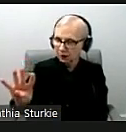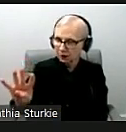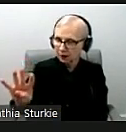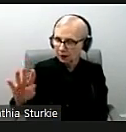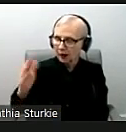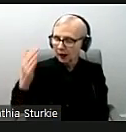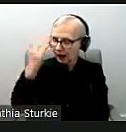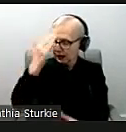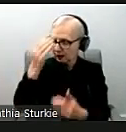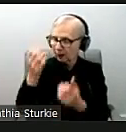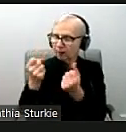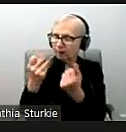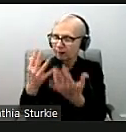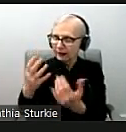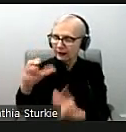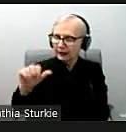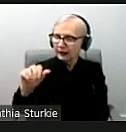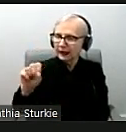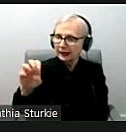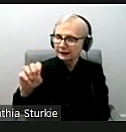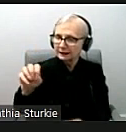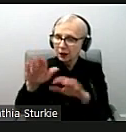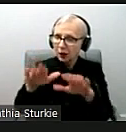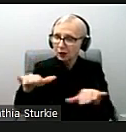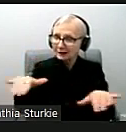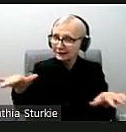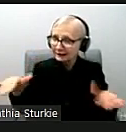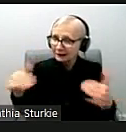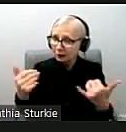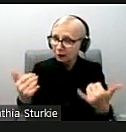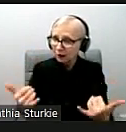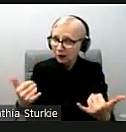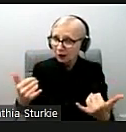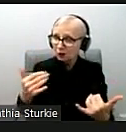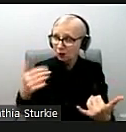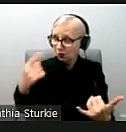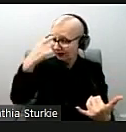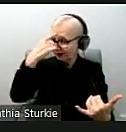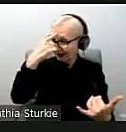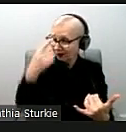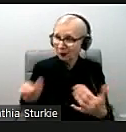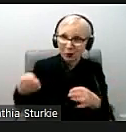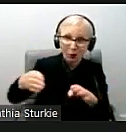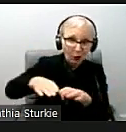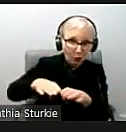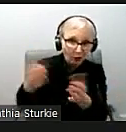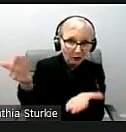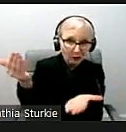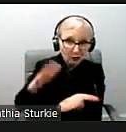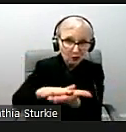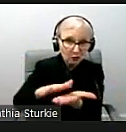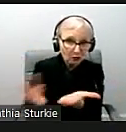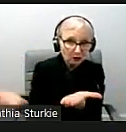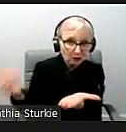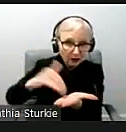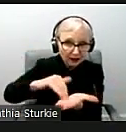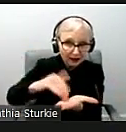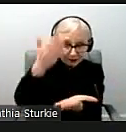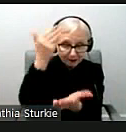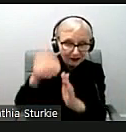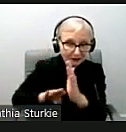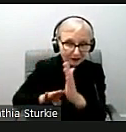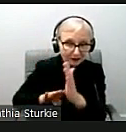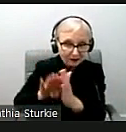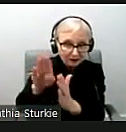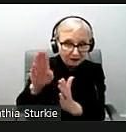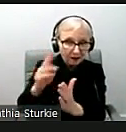of our cases are coming from kids right now. So do we foresee having to close schools again because of these rising cases we're seeing in